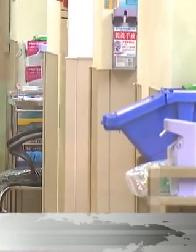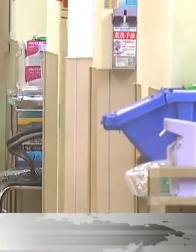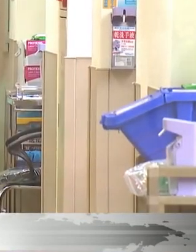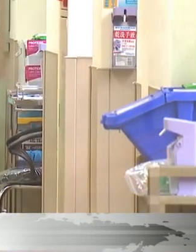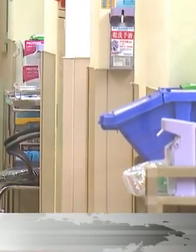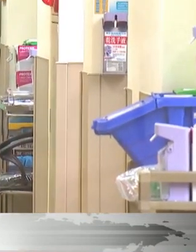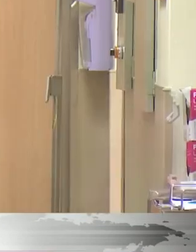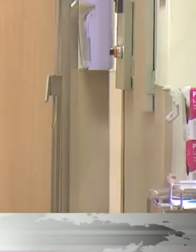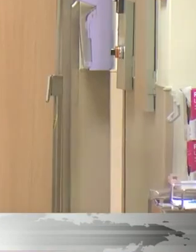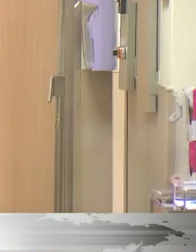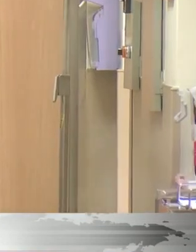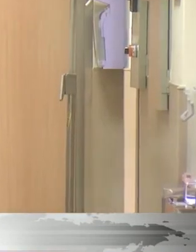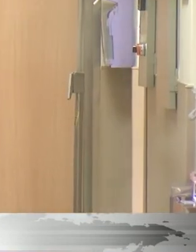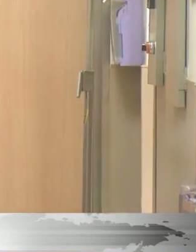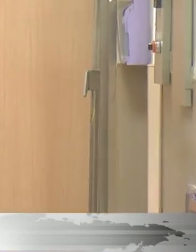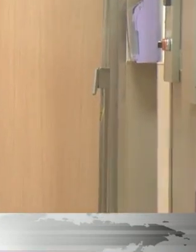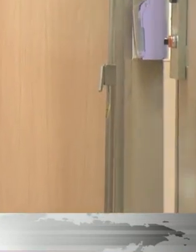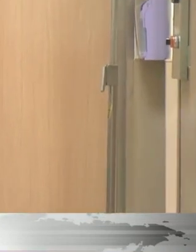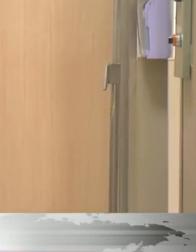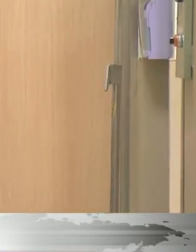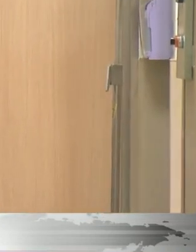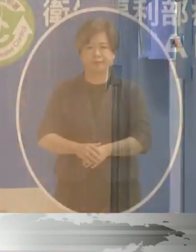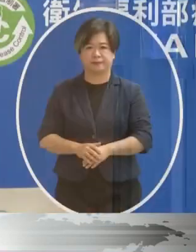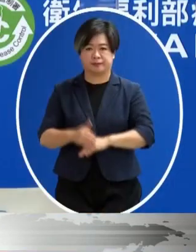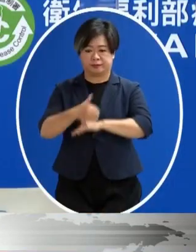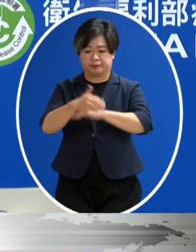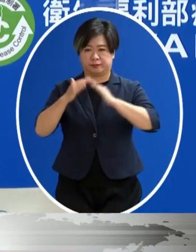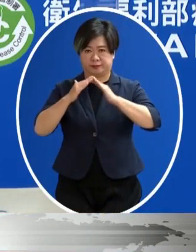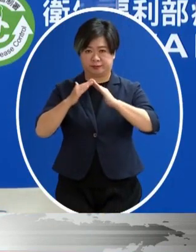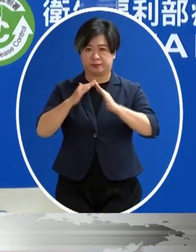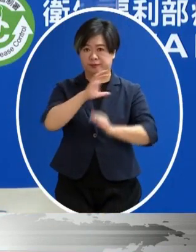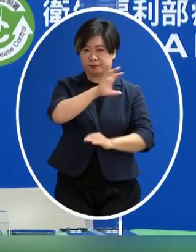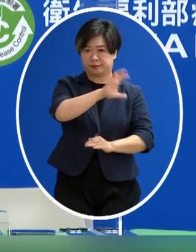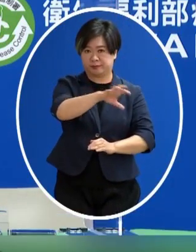to south could raise the risk of COVID spread in hospitals.